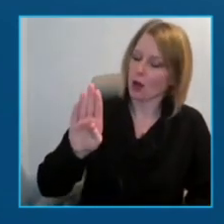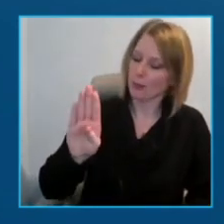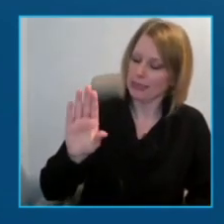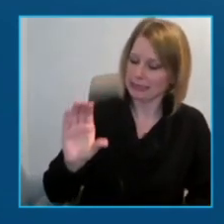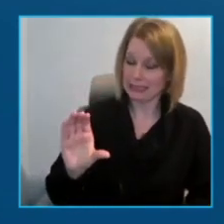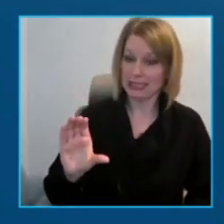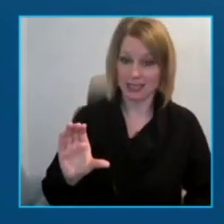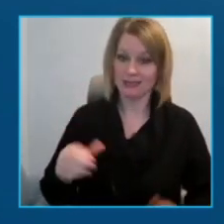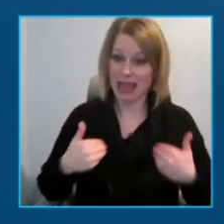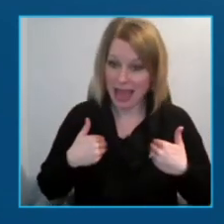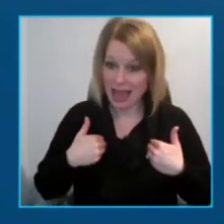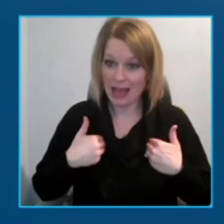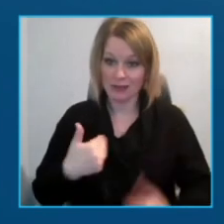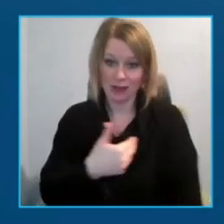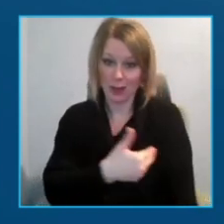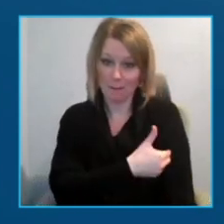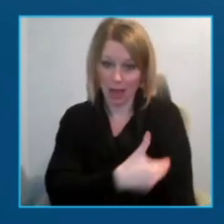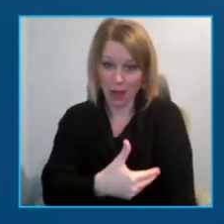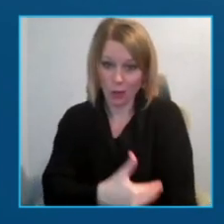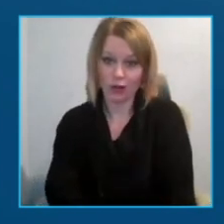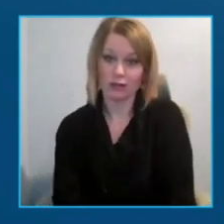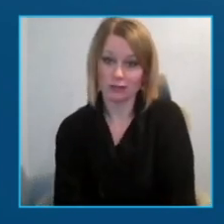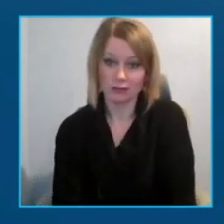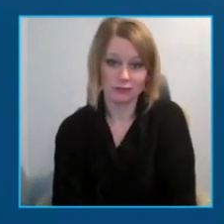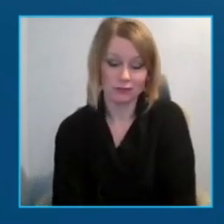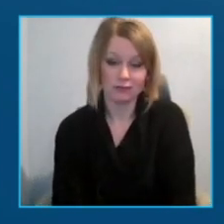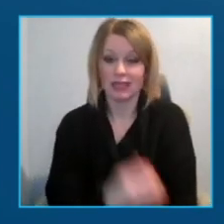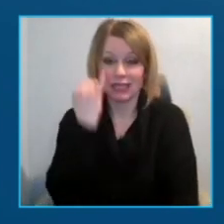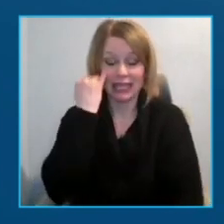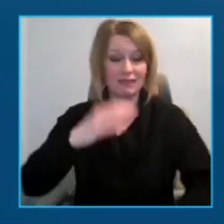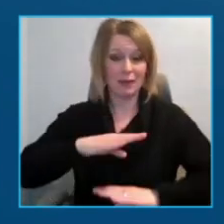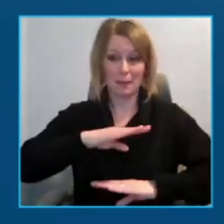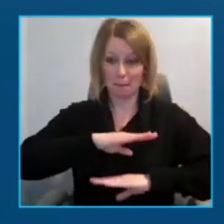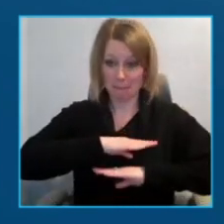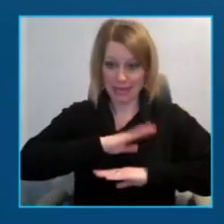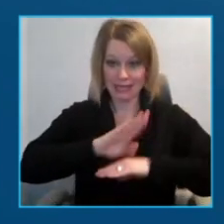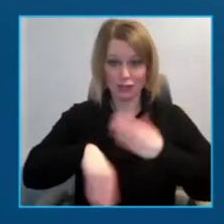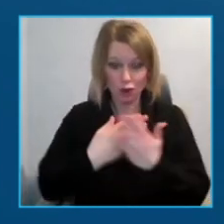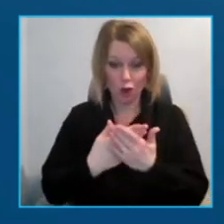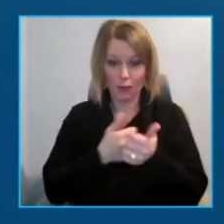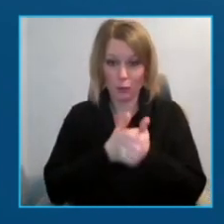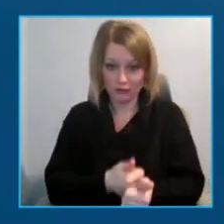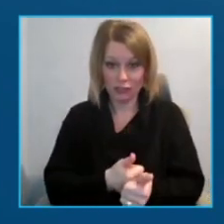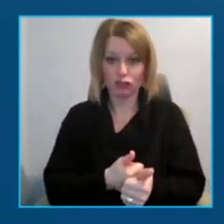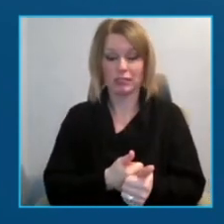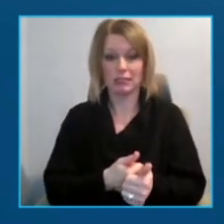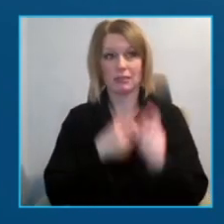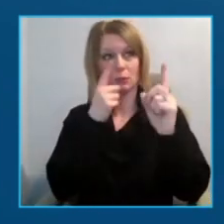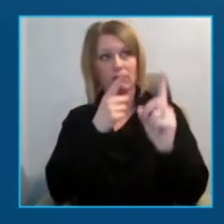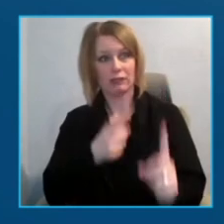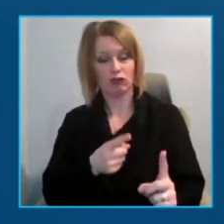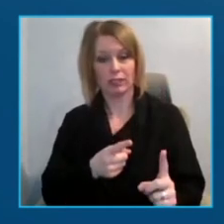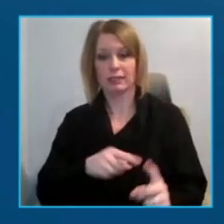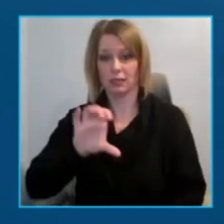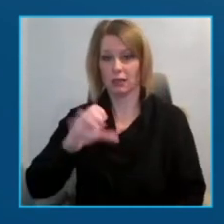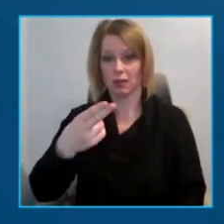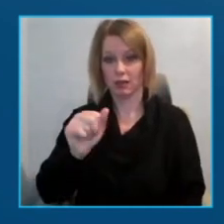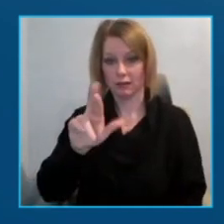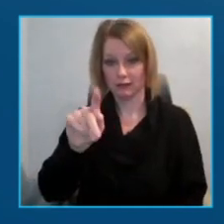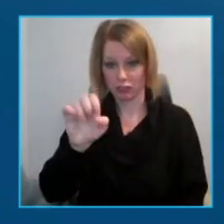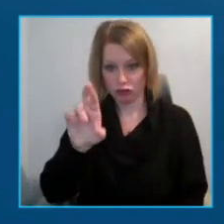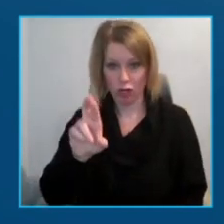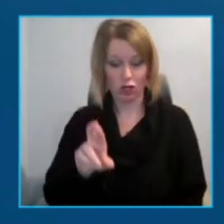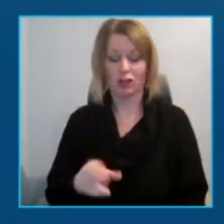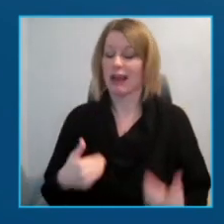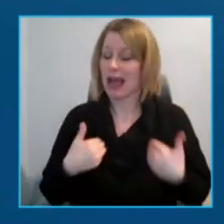if you read all the provisions of the charter, there is clearly power in the RBC and the Democratic National Committee